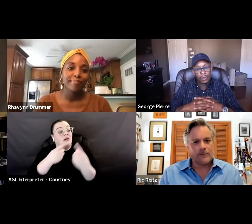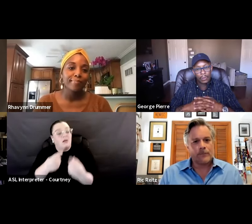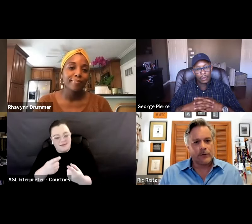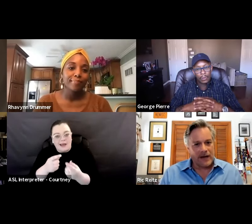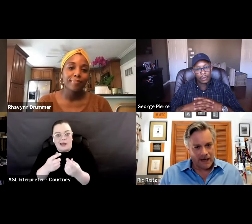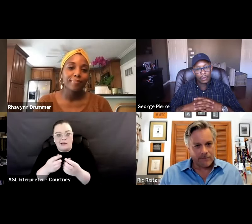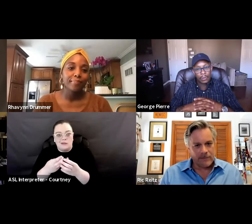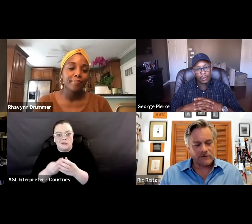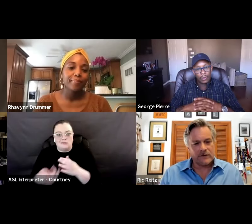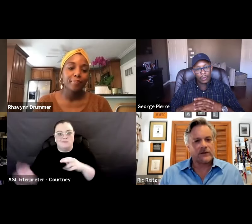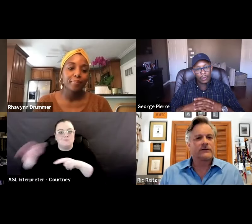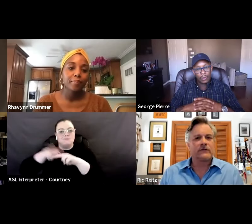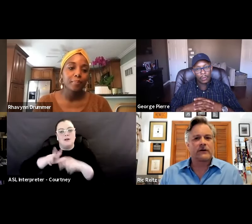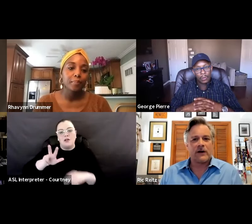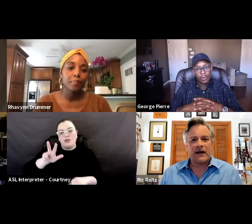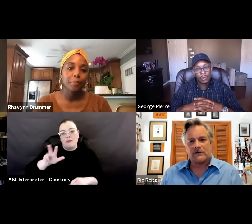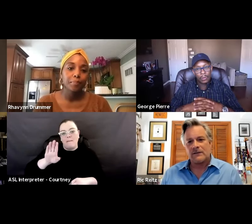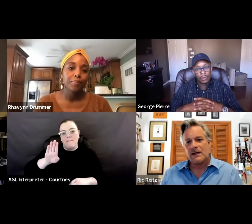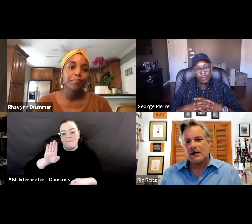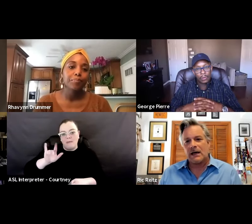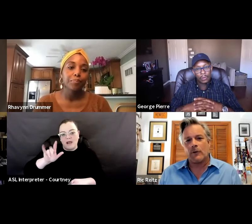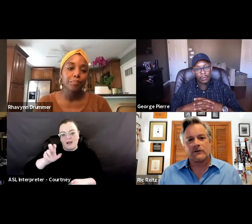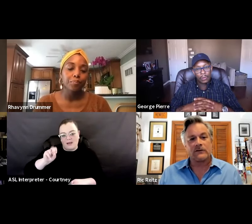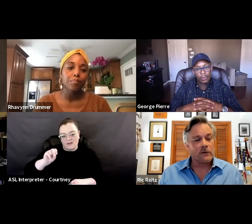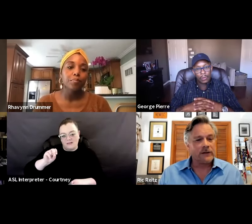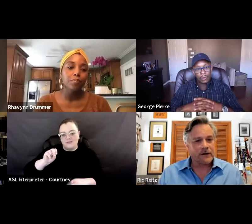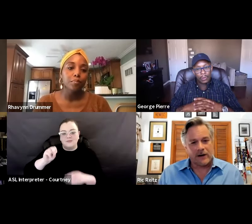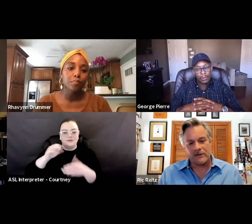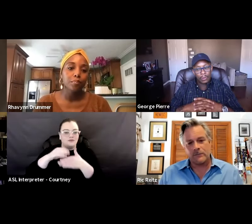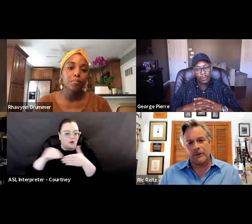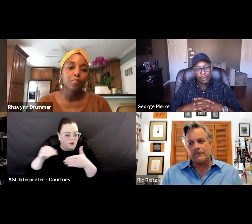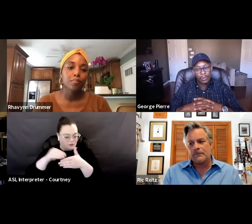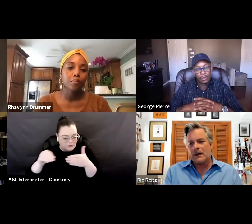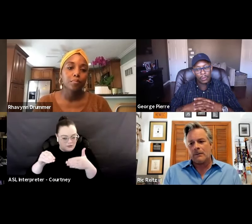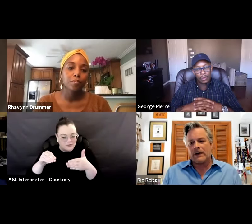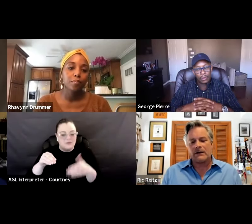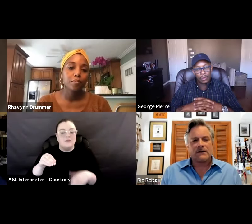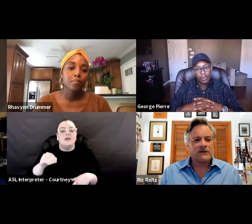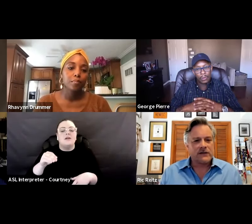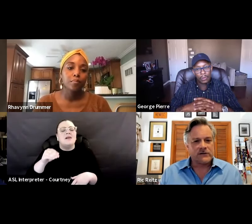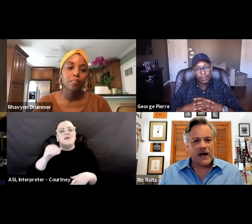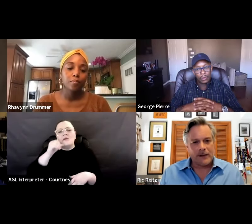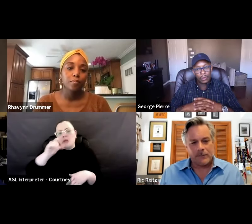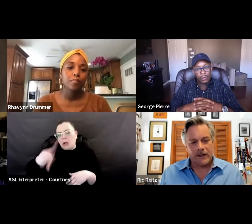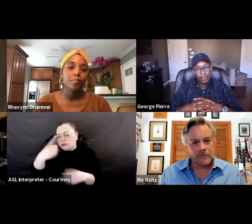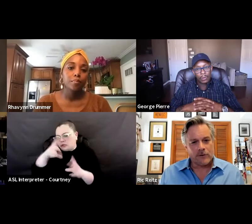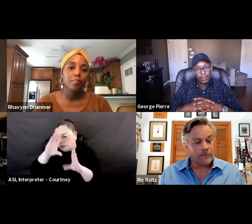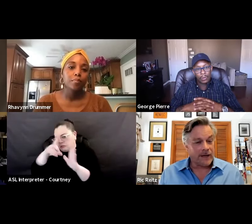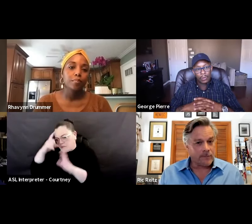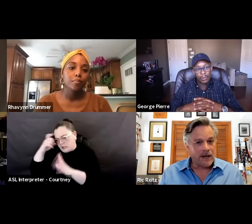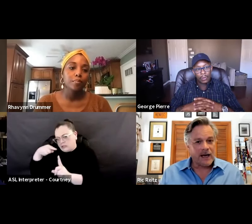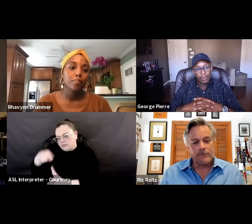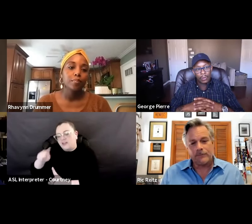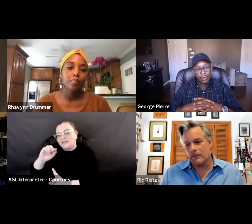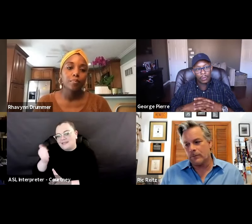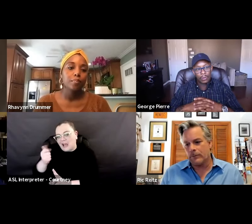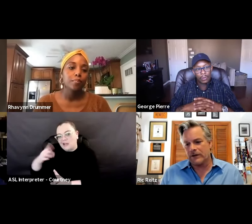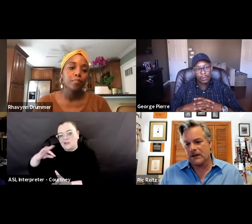year per annum as a result of the credits. Now, it wasn't solely the credits, but many of the things that attract people here, of course, the bottom